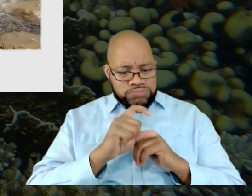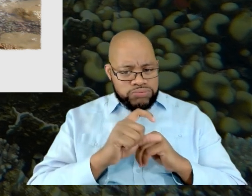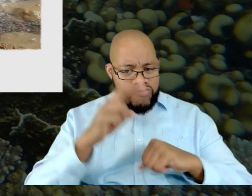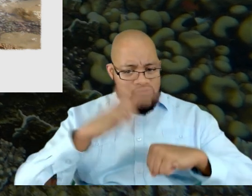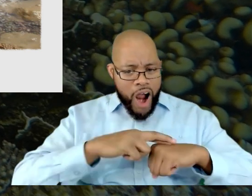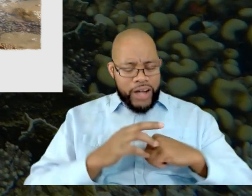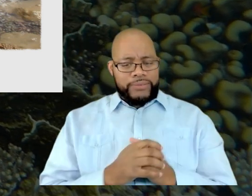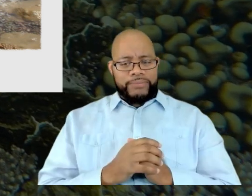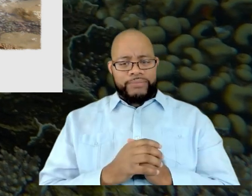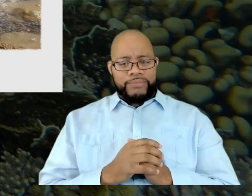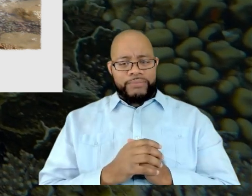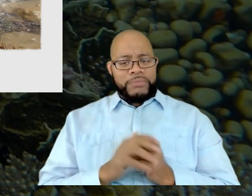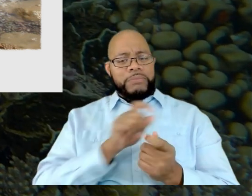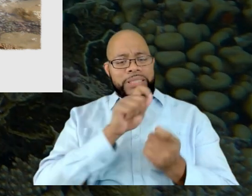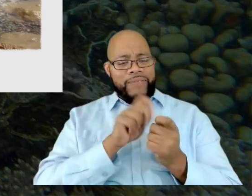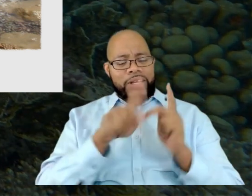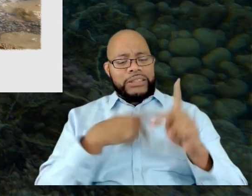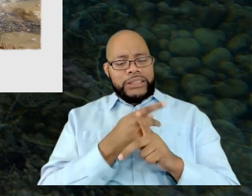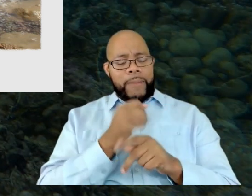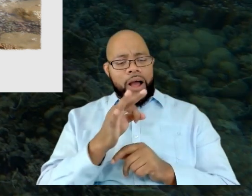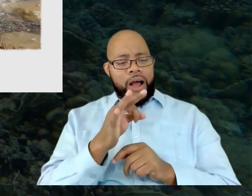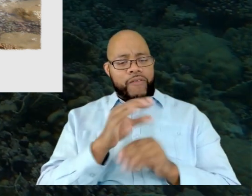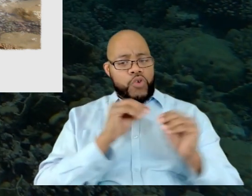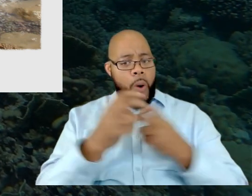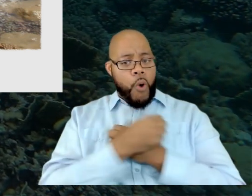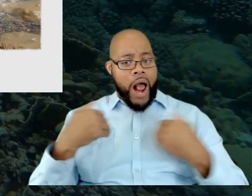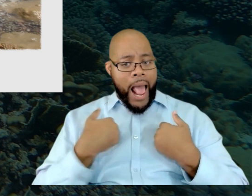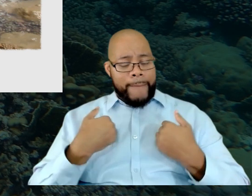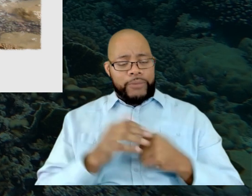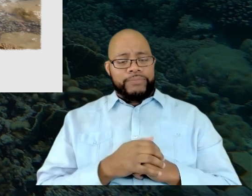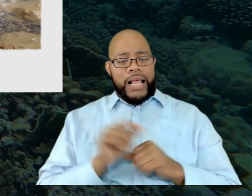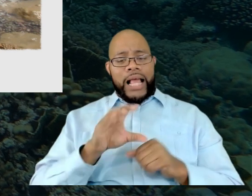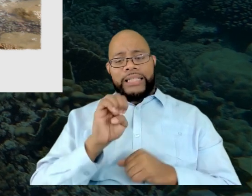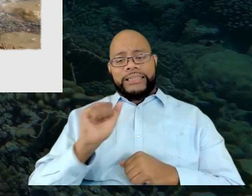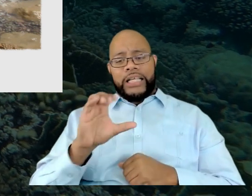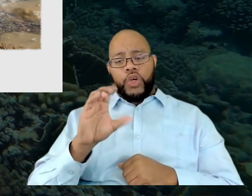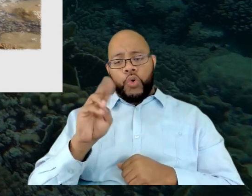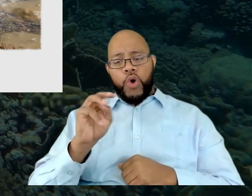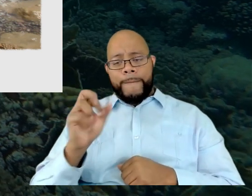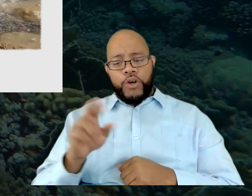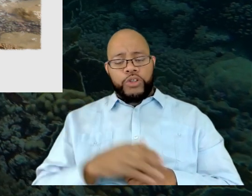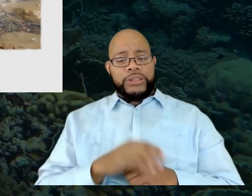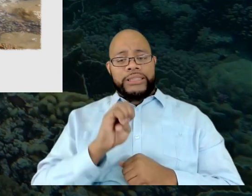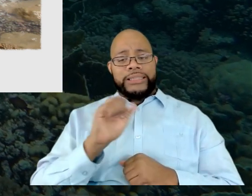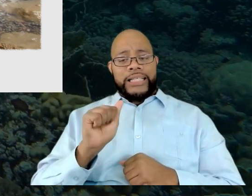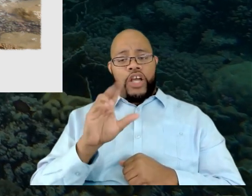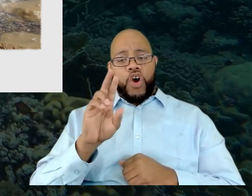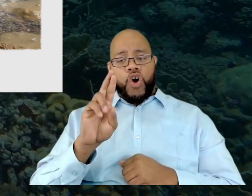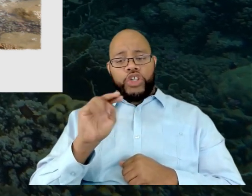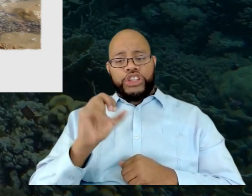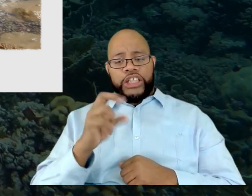rocks, specific types of invertebrates, such as sea cucumbers, sea urchins, and